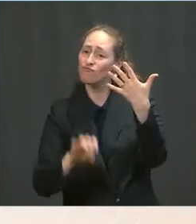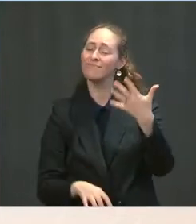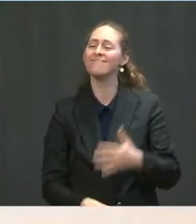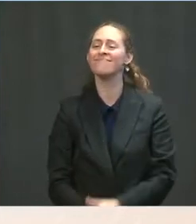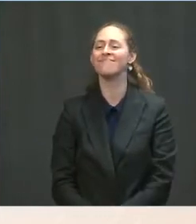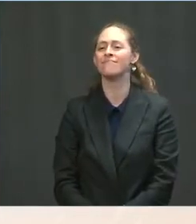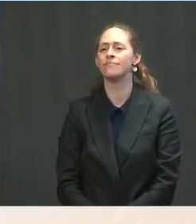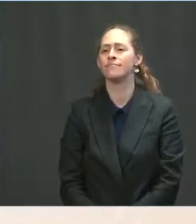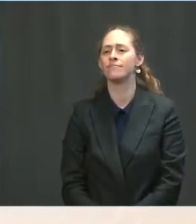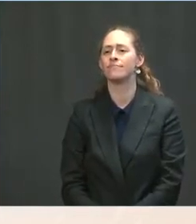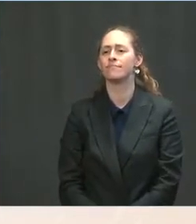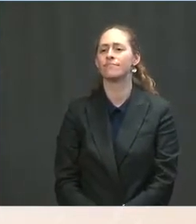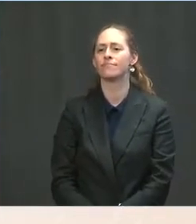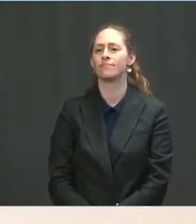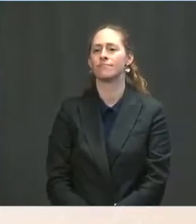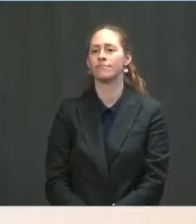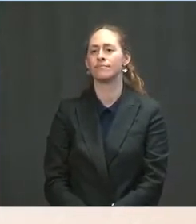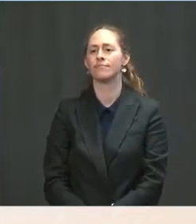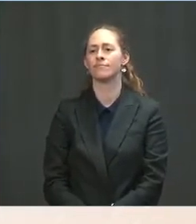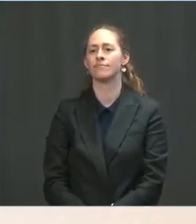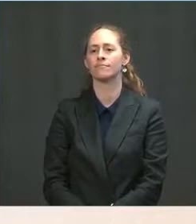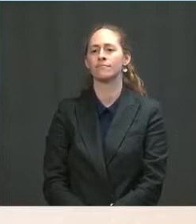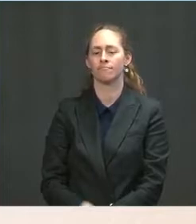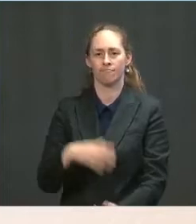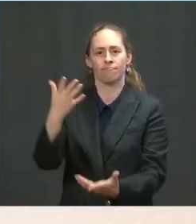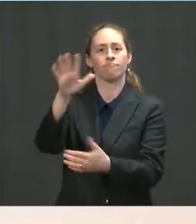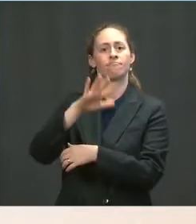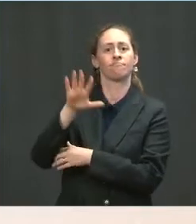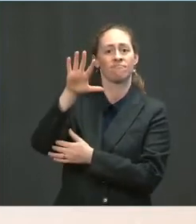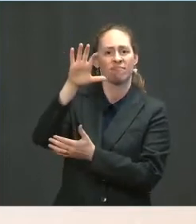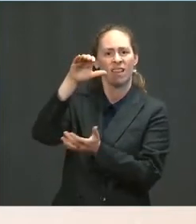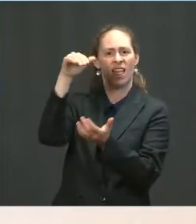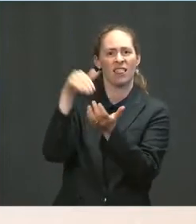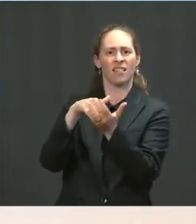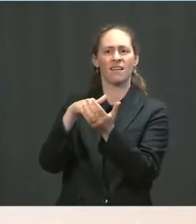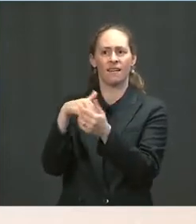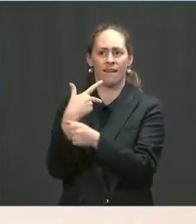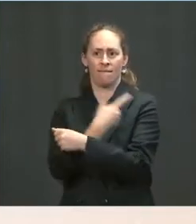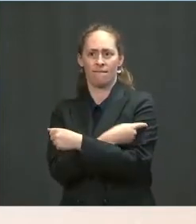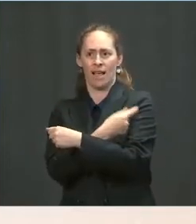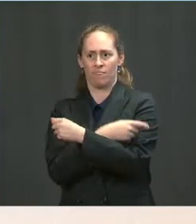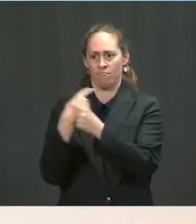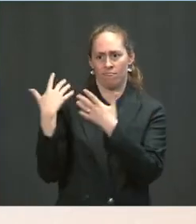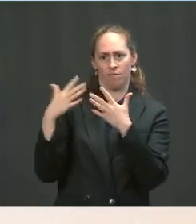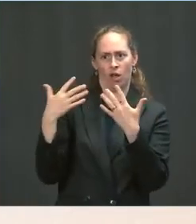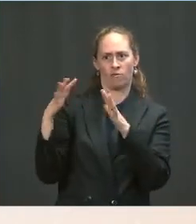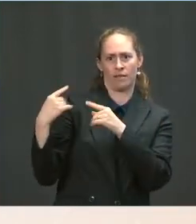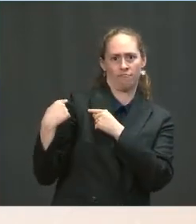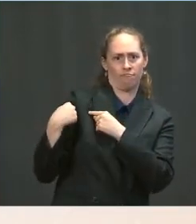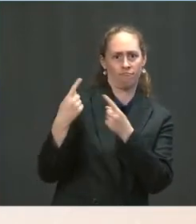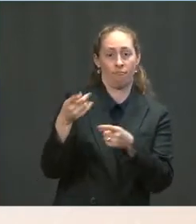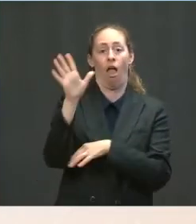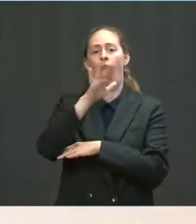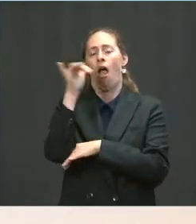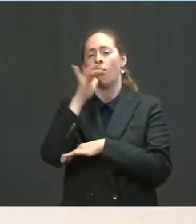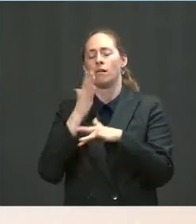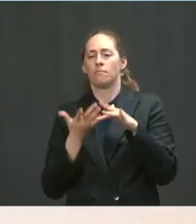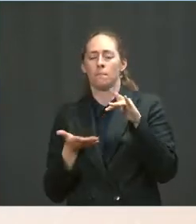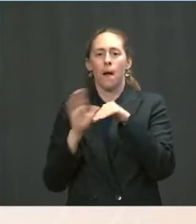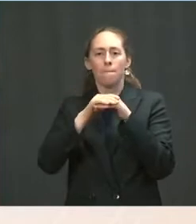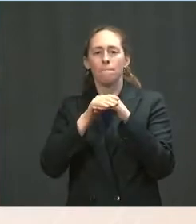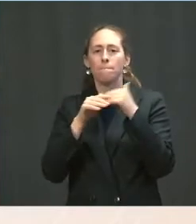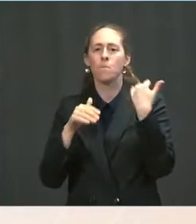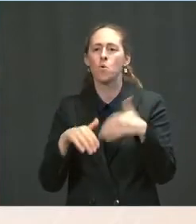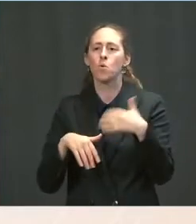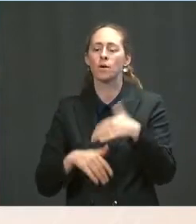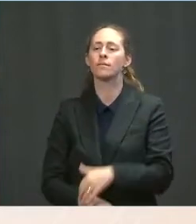shots in arms, the highest number since 1st of July. And the average number of people getting their first